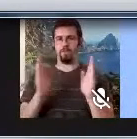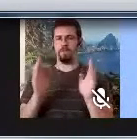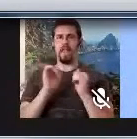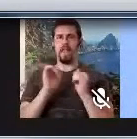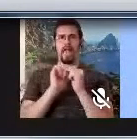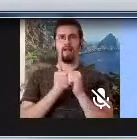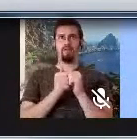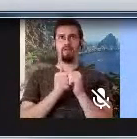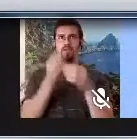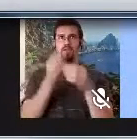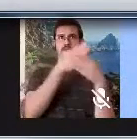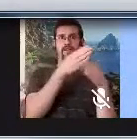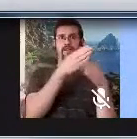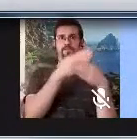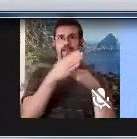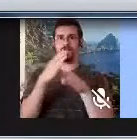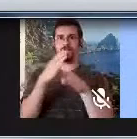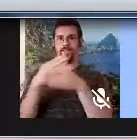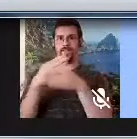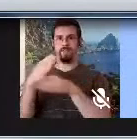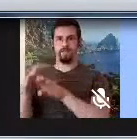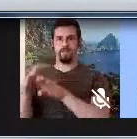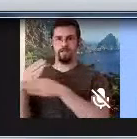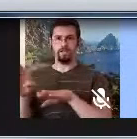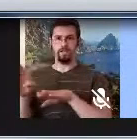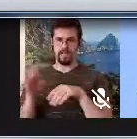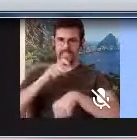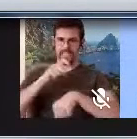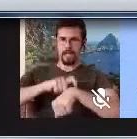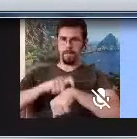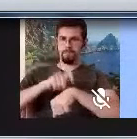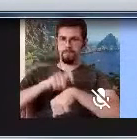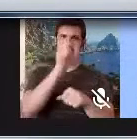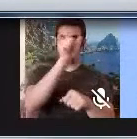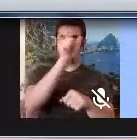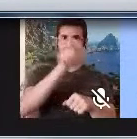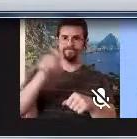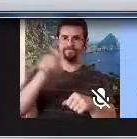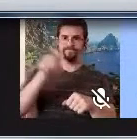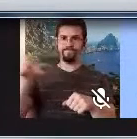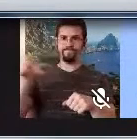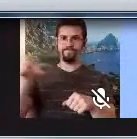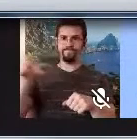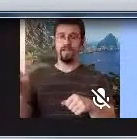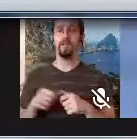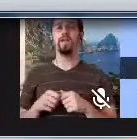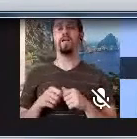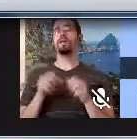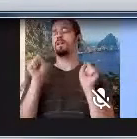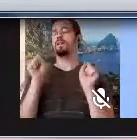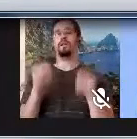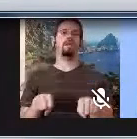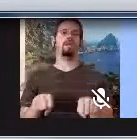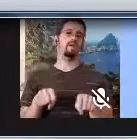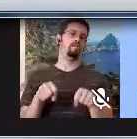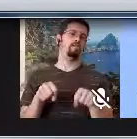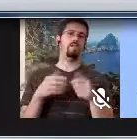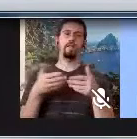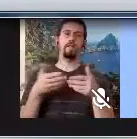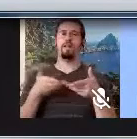and sequence them, which can leave open a very wide range of interpretations for pace and phrasing and